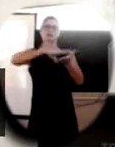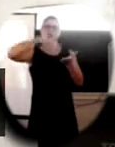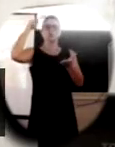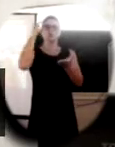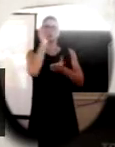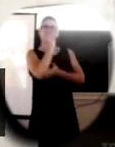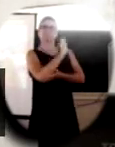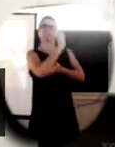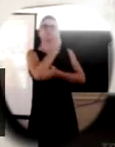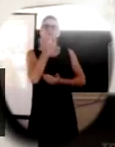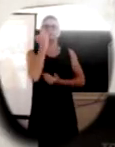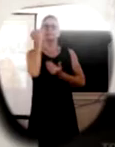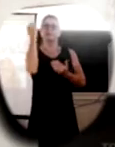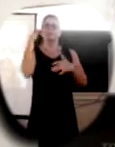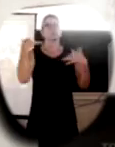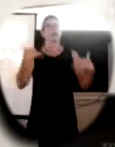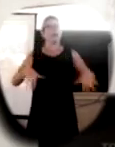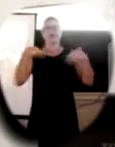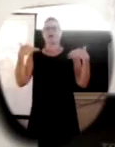they are and truly amazing.